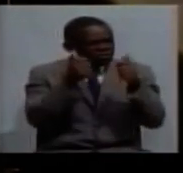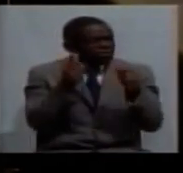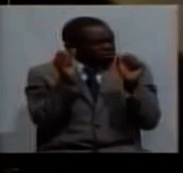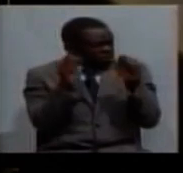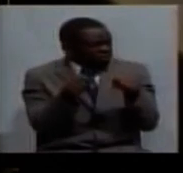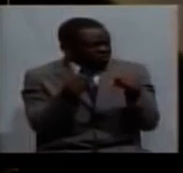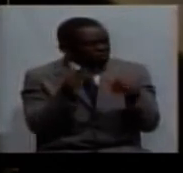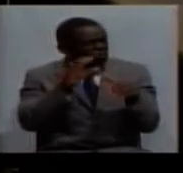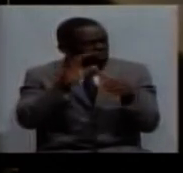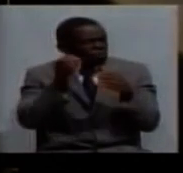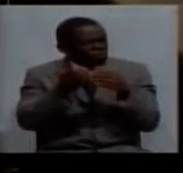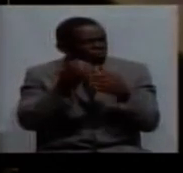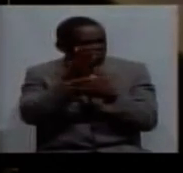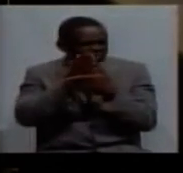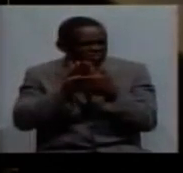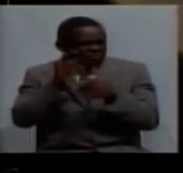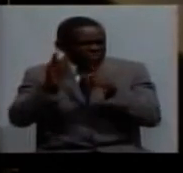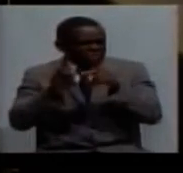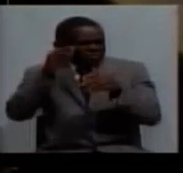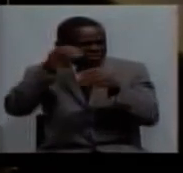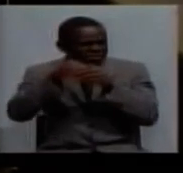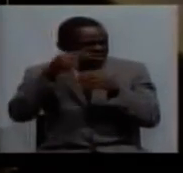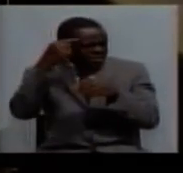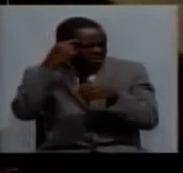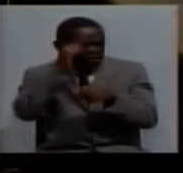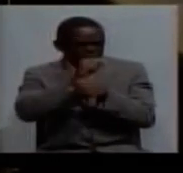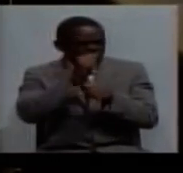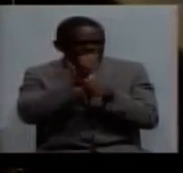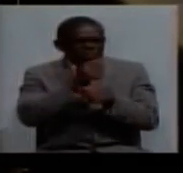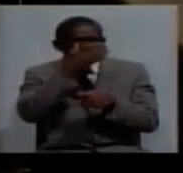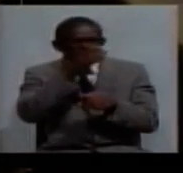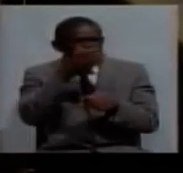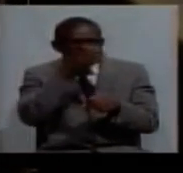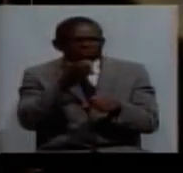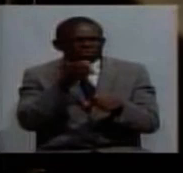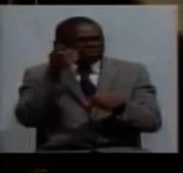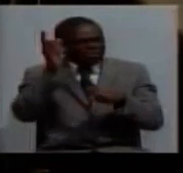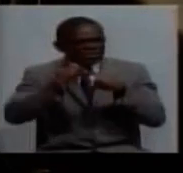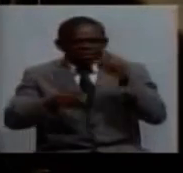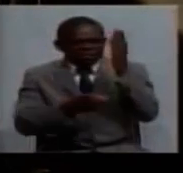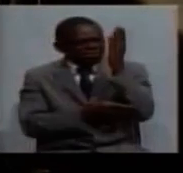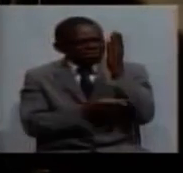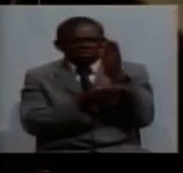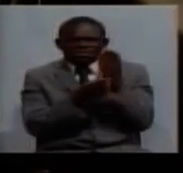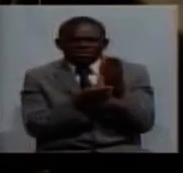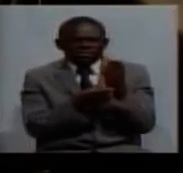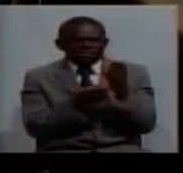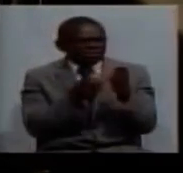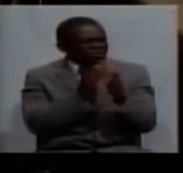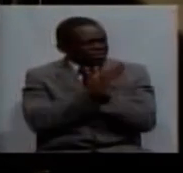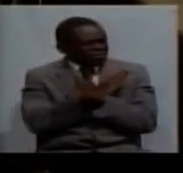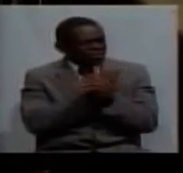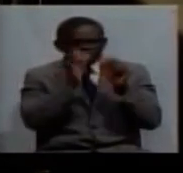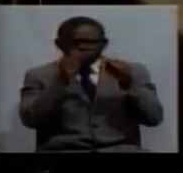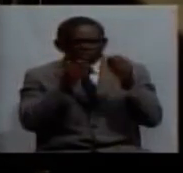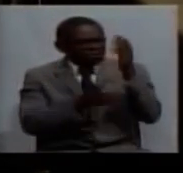This country is still grappling with corruption, for example. How can you achieve when you've got bad eggs in the system that need to be